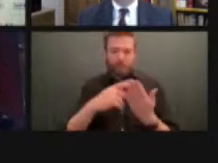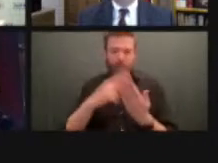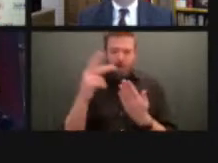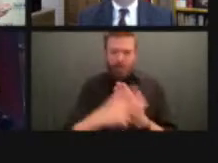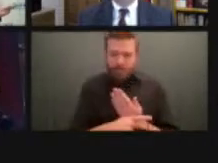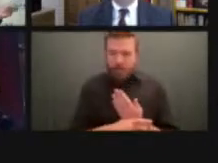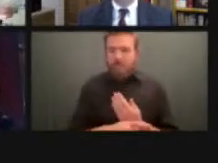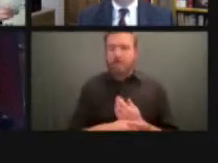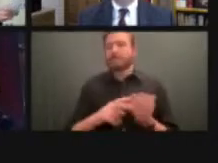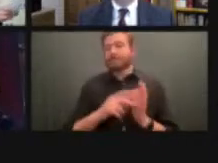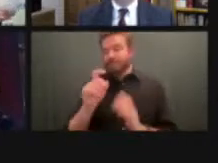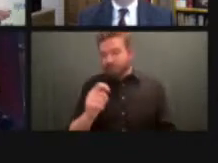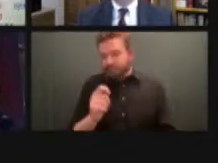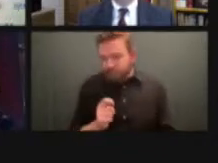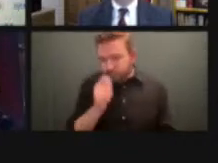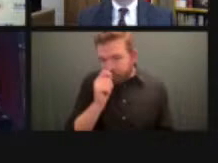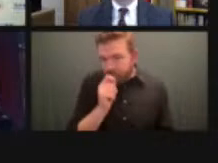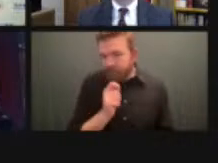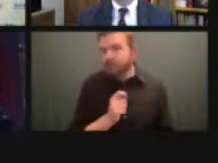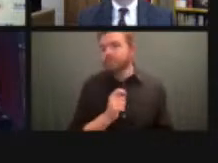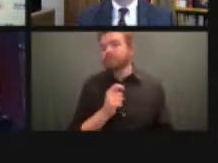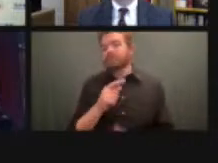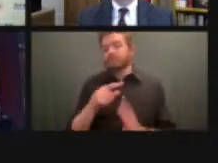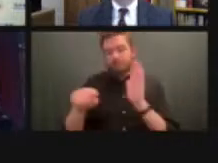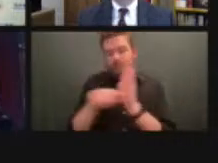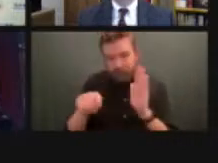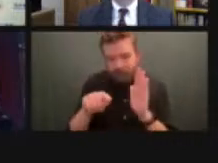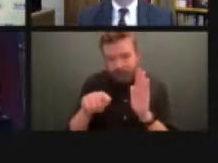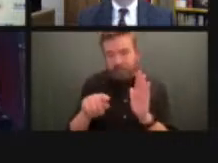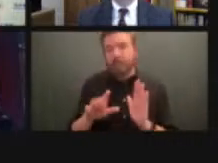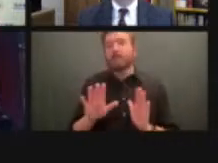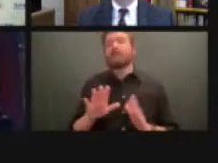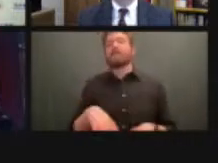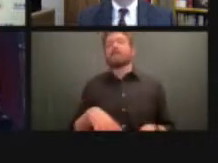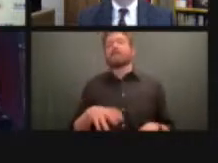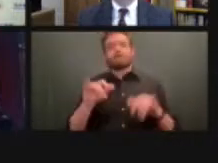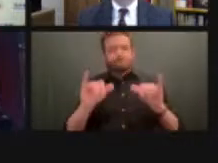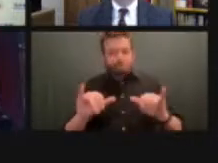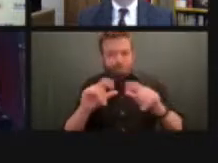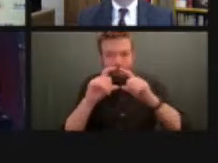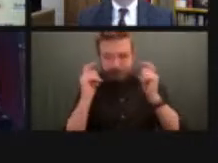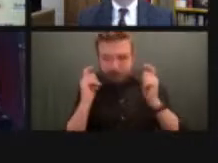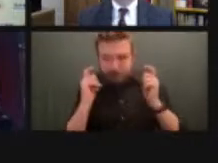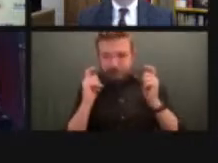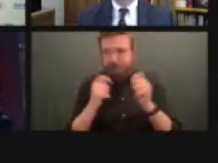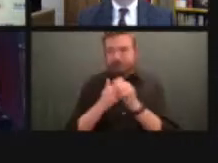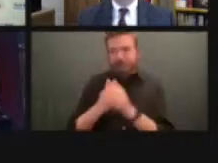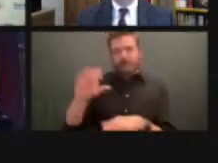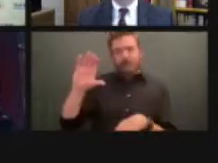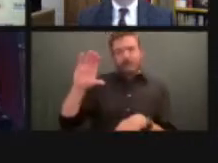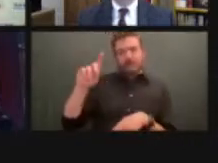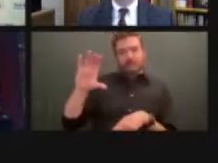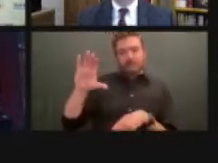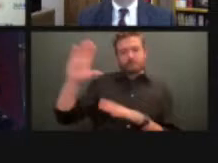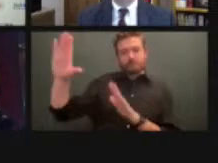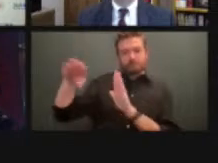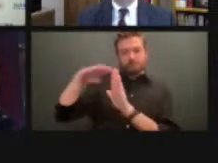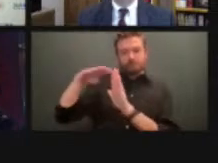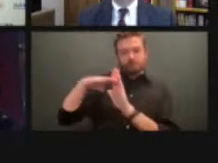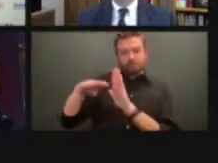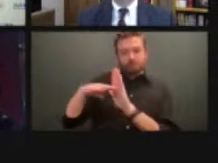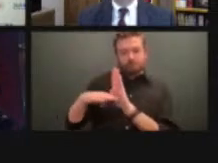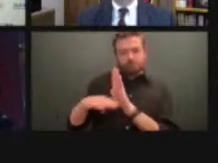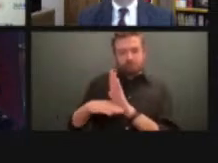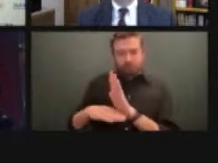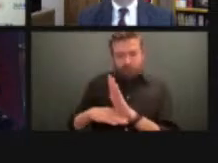away from others when not in school. Test to stay is an additional level of protection to keep our schools open and